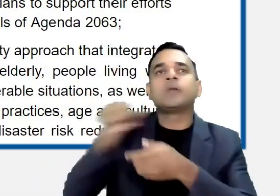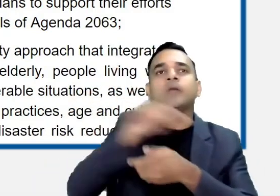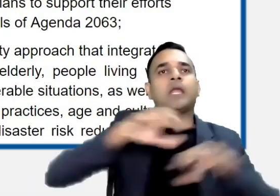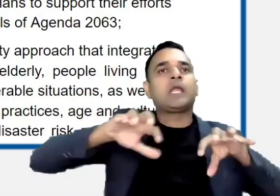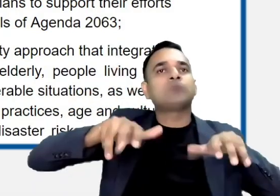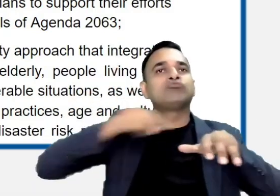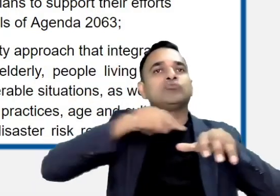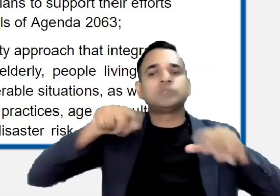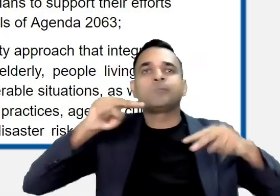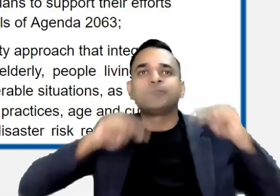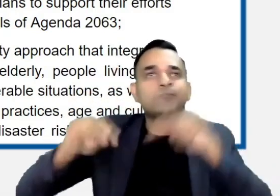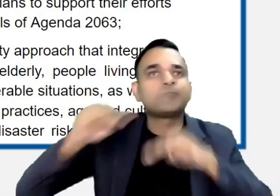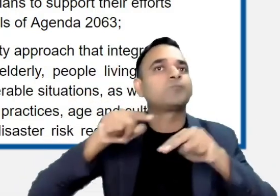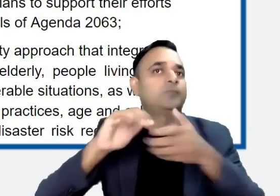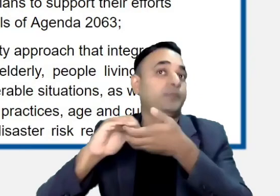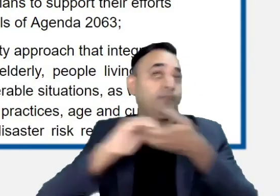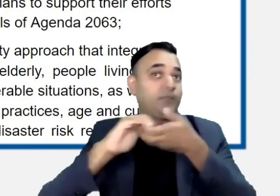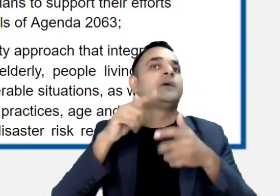including COVID-19.